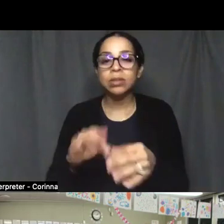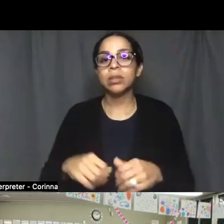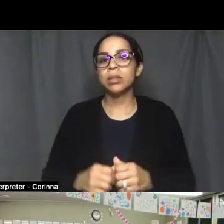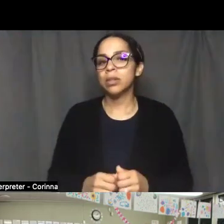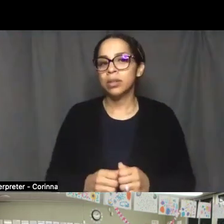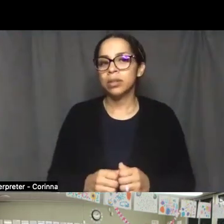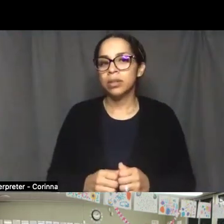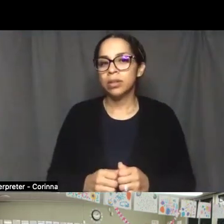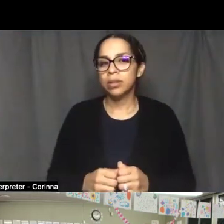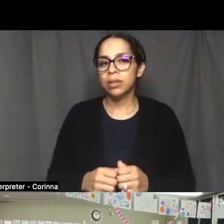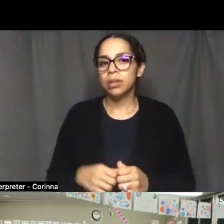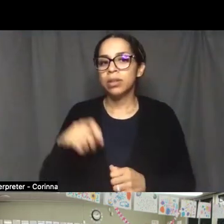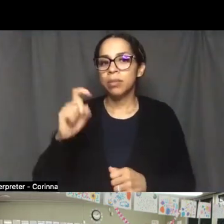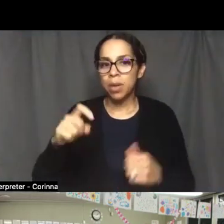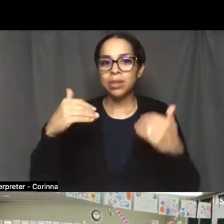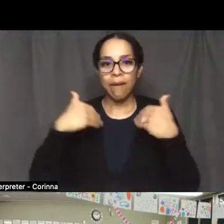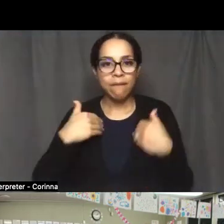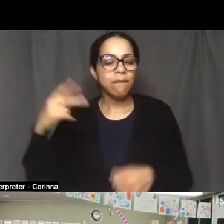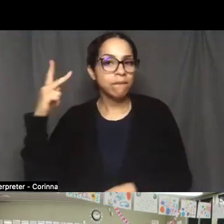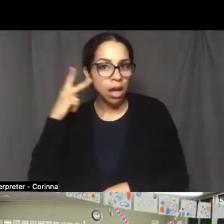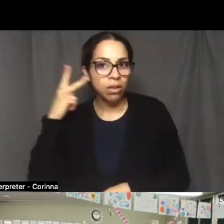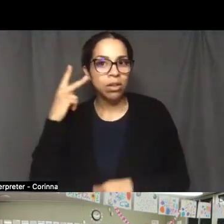phonics instruction and practice with decoding.